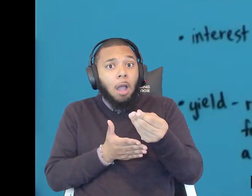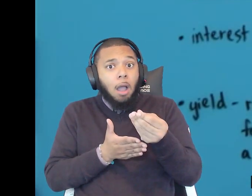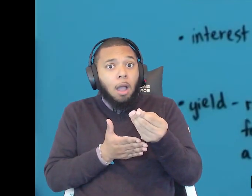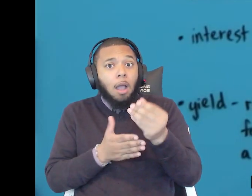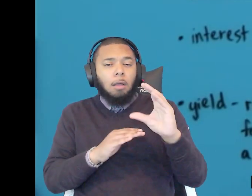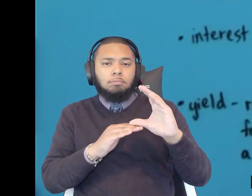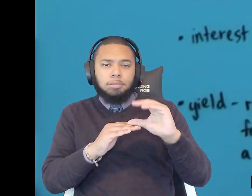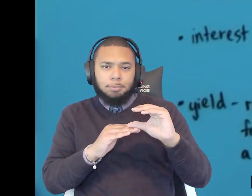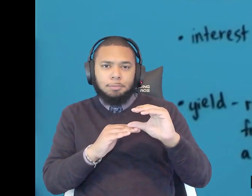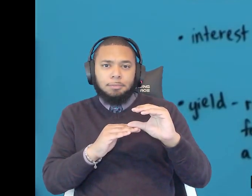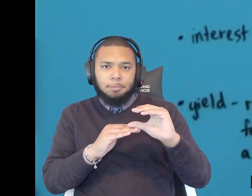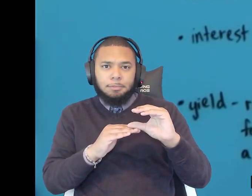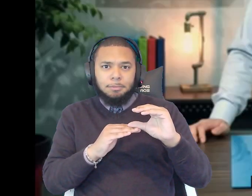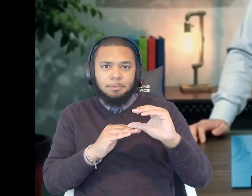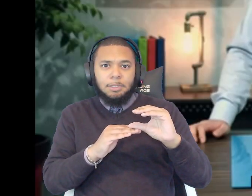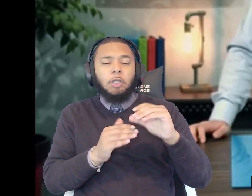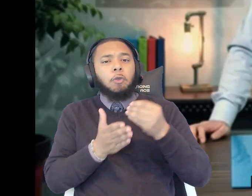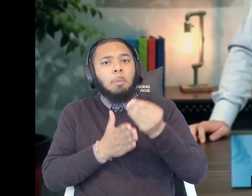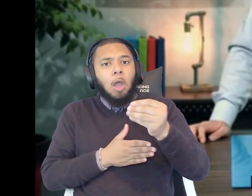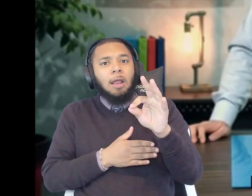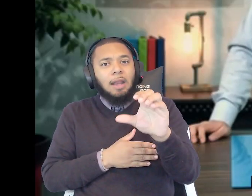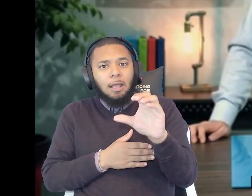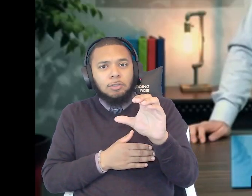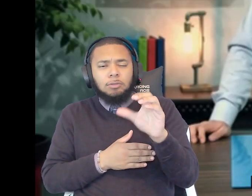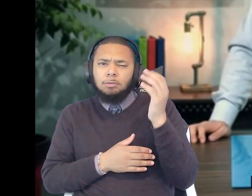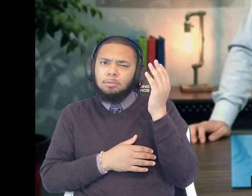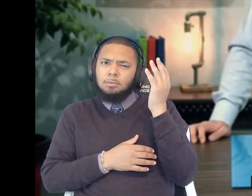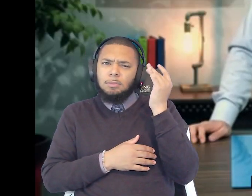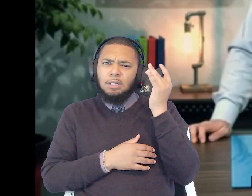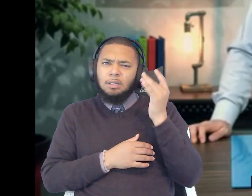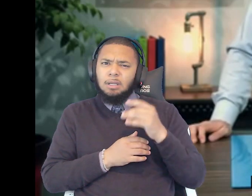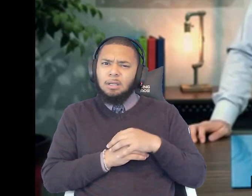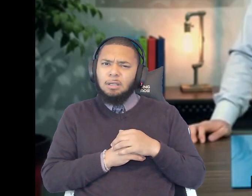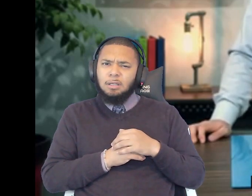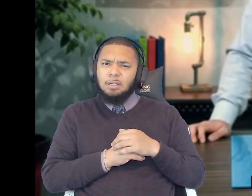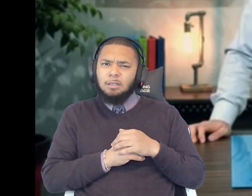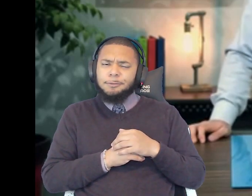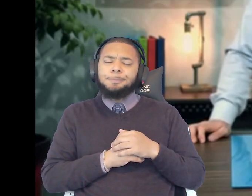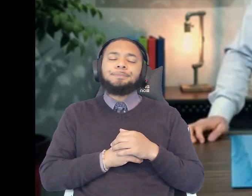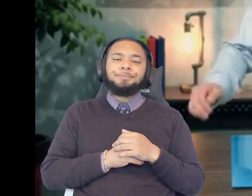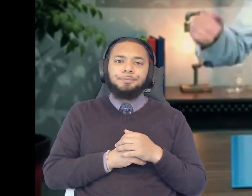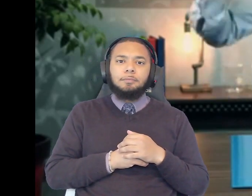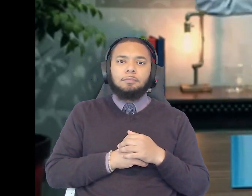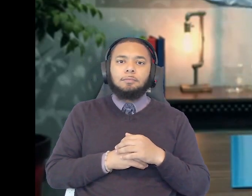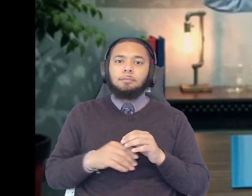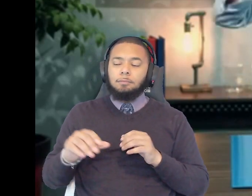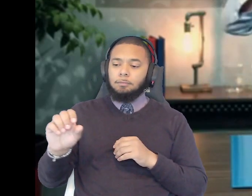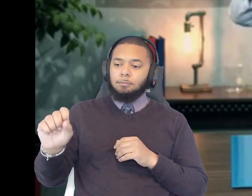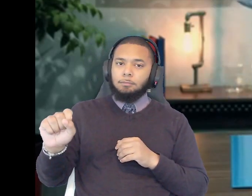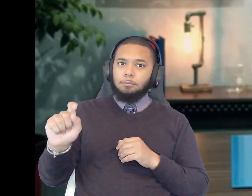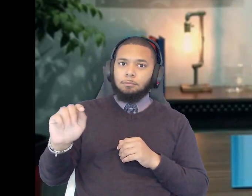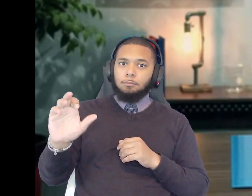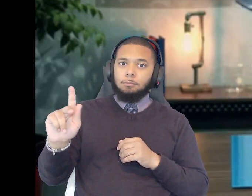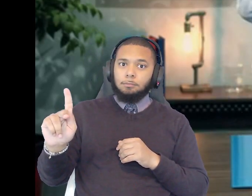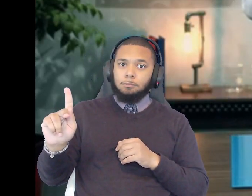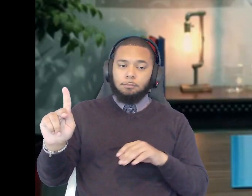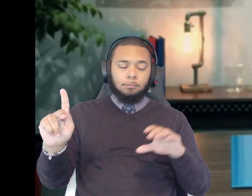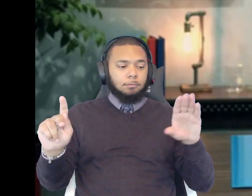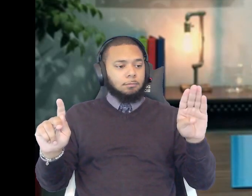$900. Why? Well, just like with stocks, bonds prices